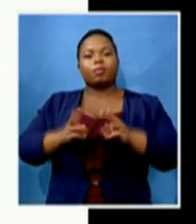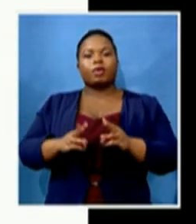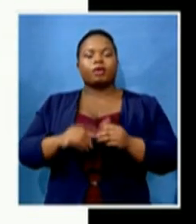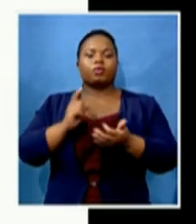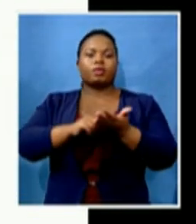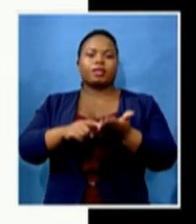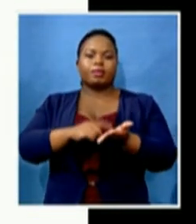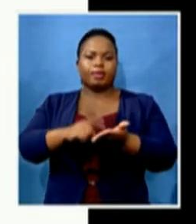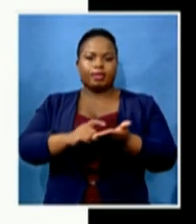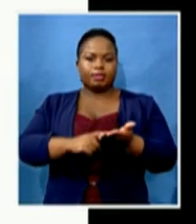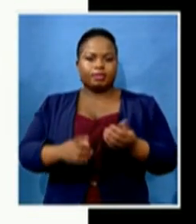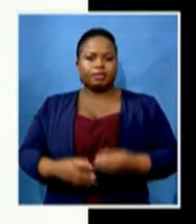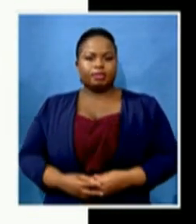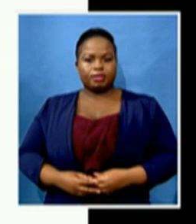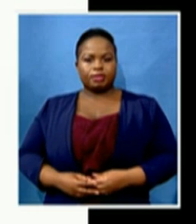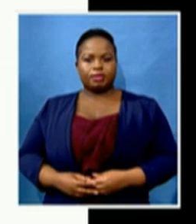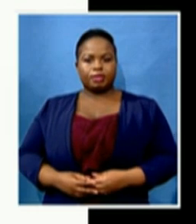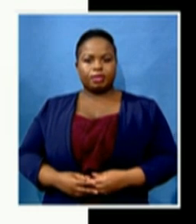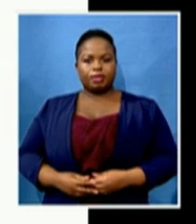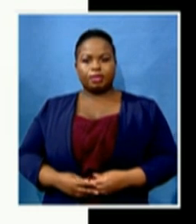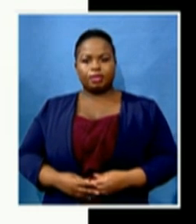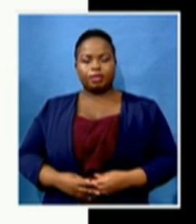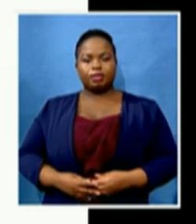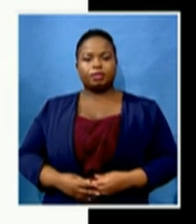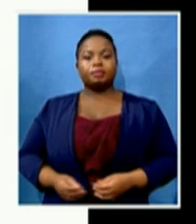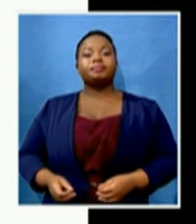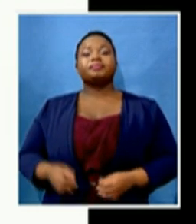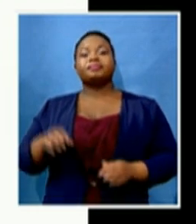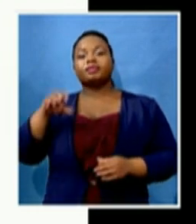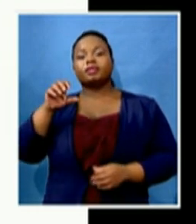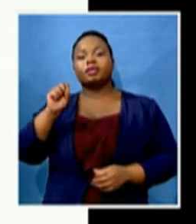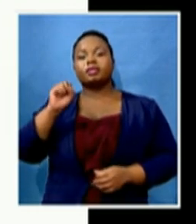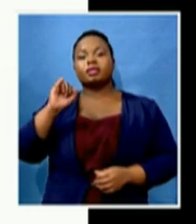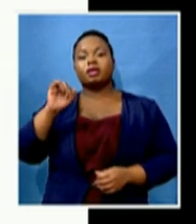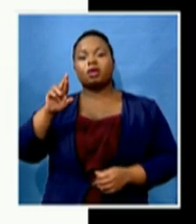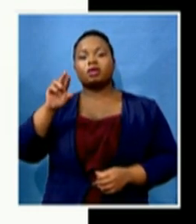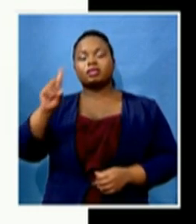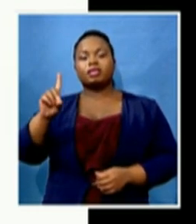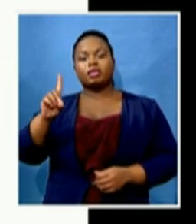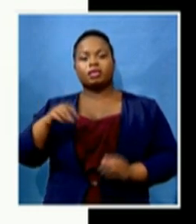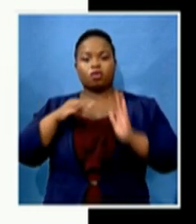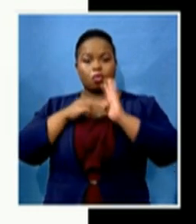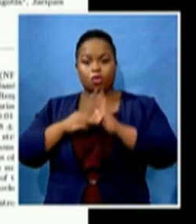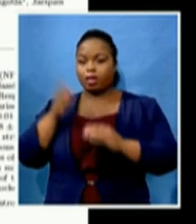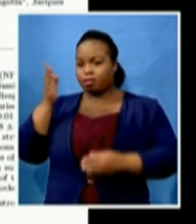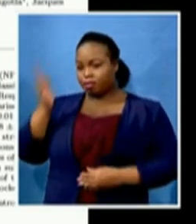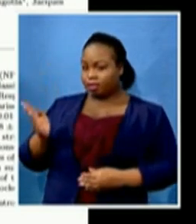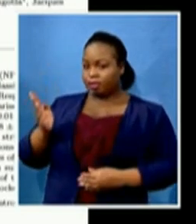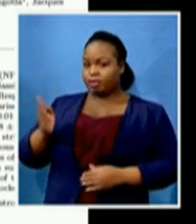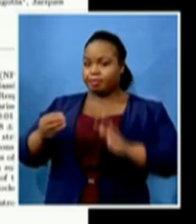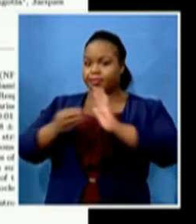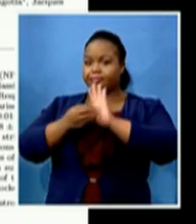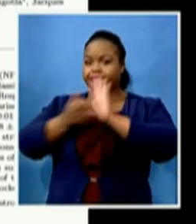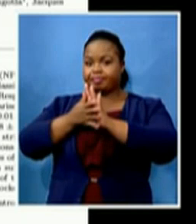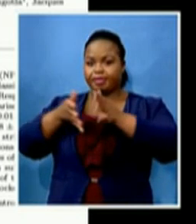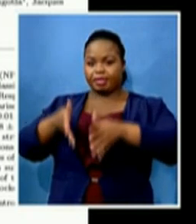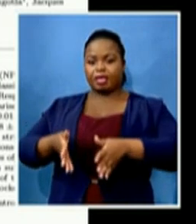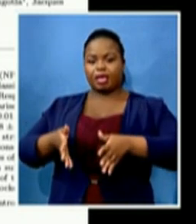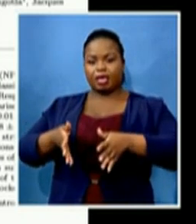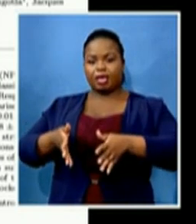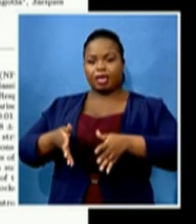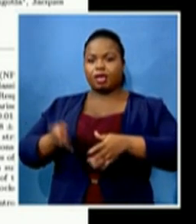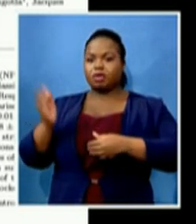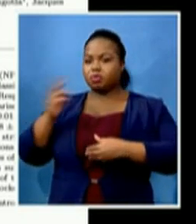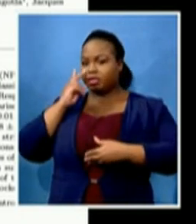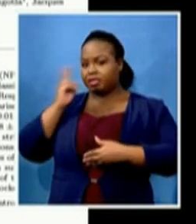as the dual SIRD model. That's documented here on the left. People can download it and we